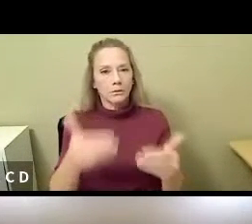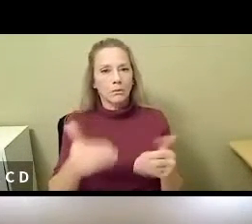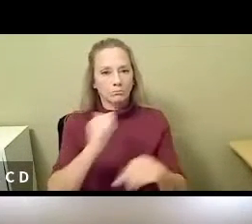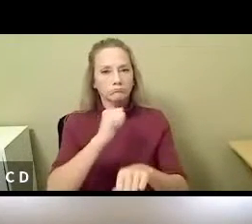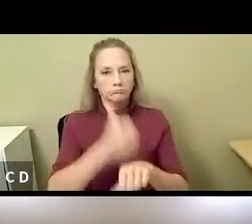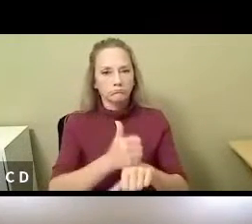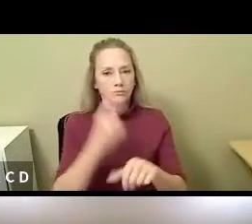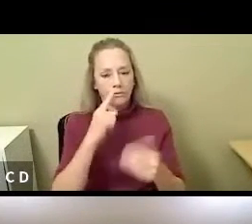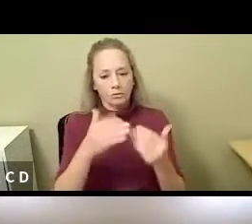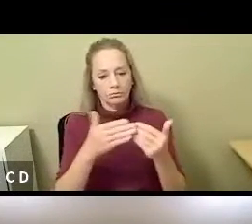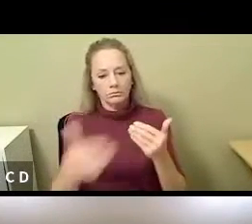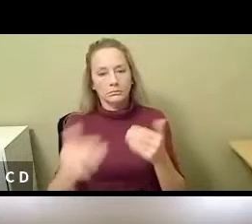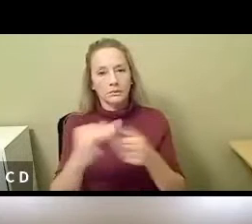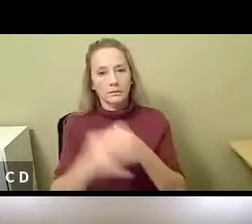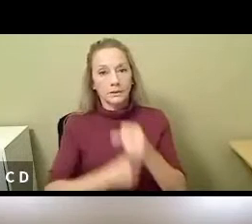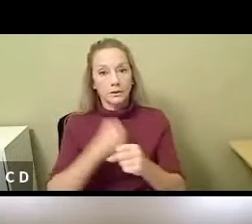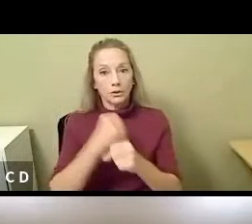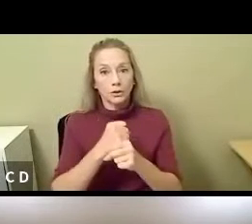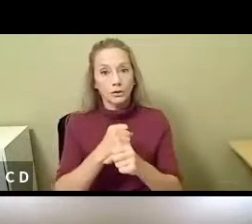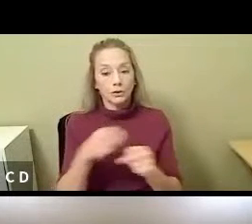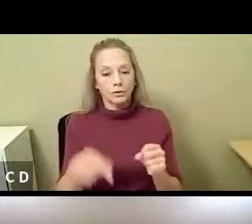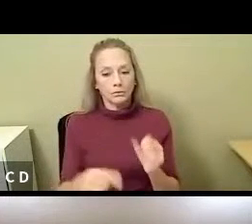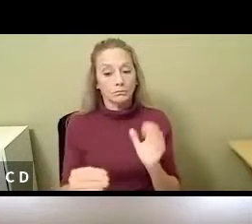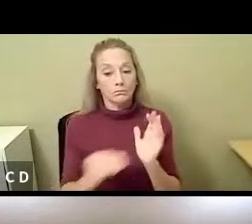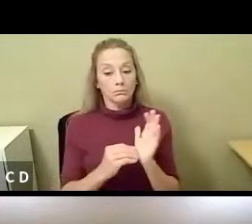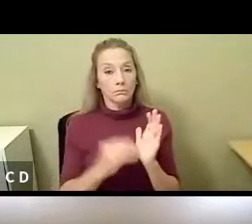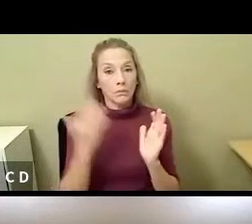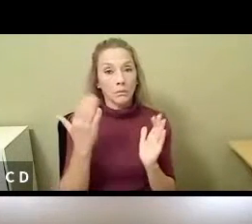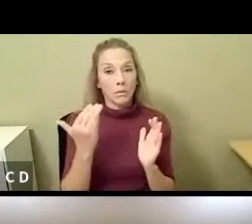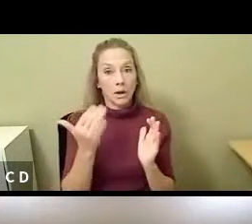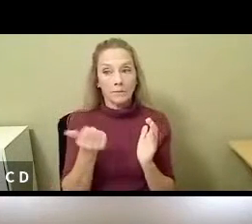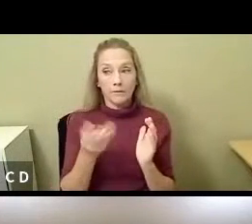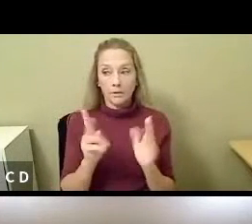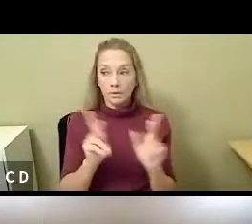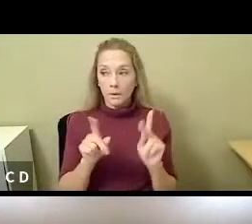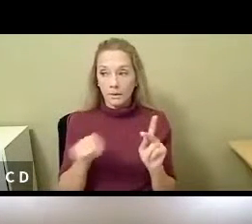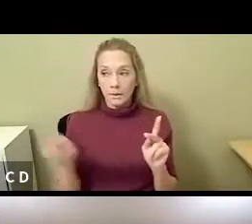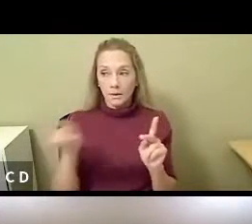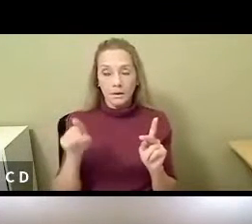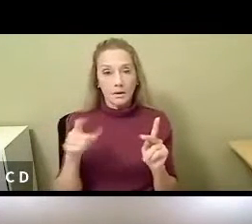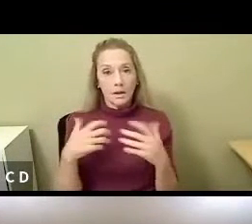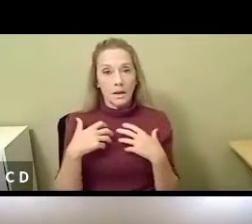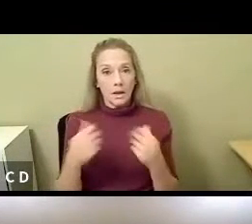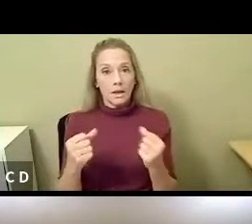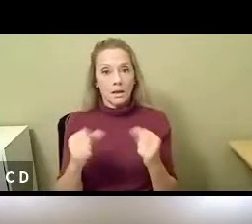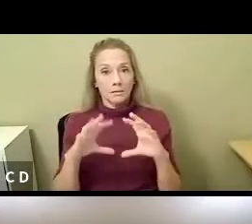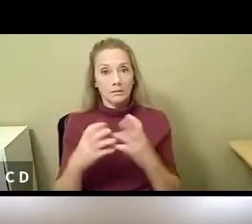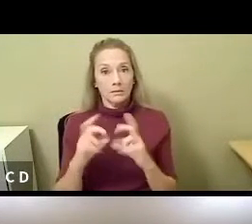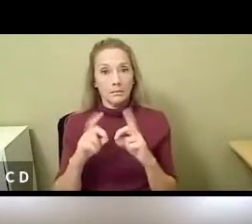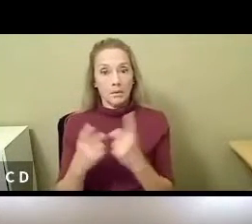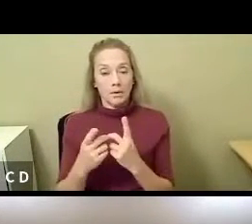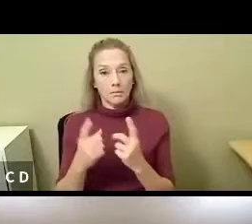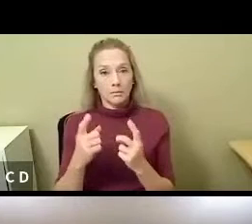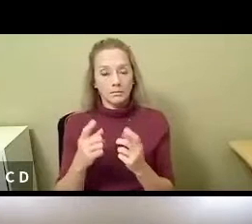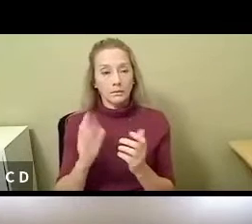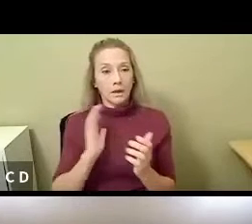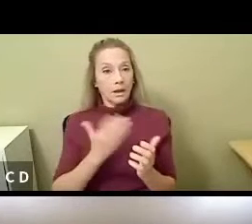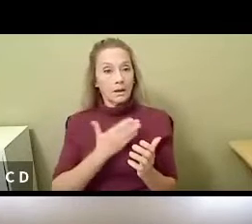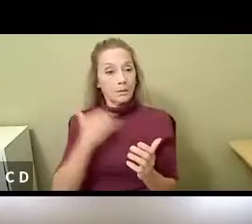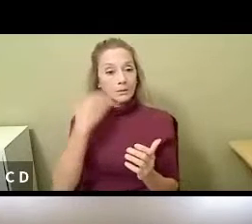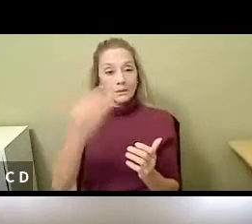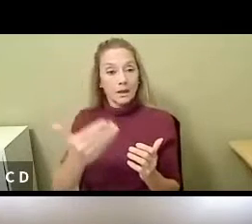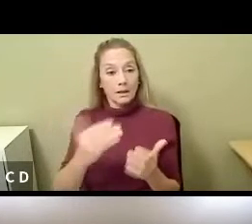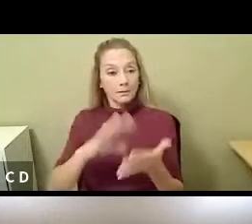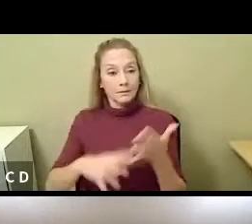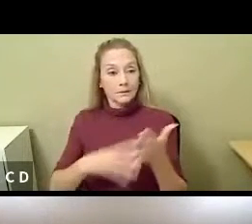And this came up because I think a few of the folks maybe at the health department noticed that. So our next meeting is scheduled for October